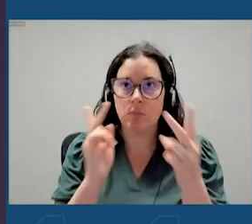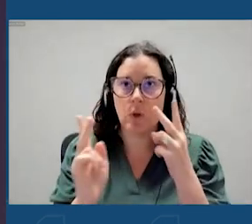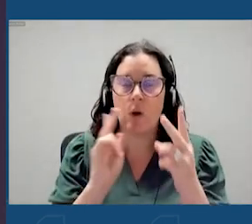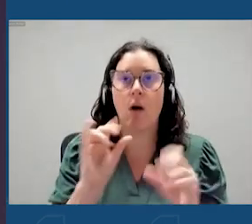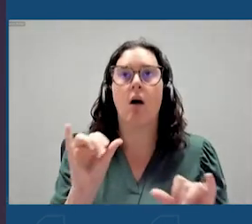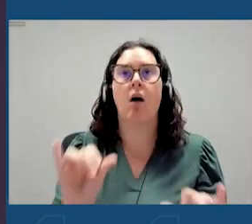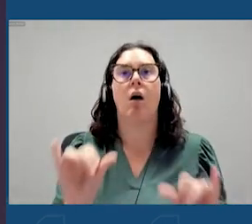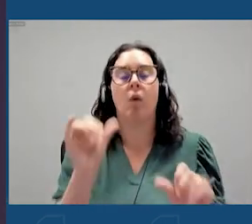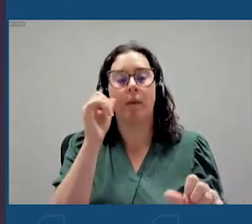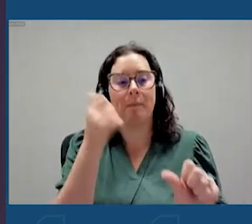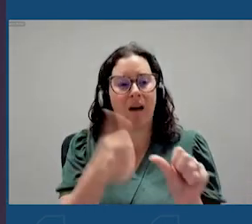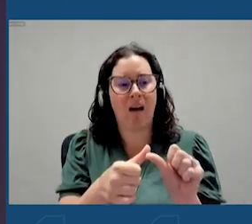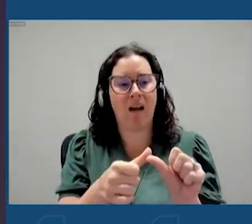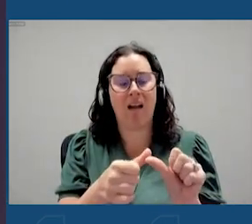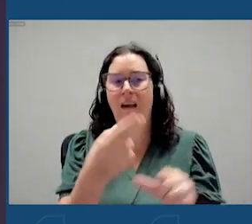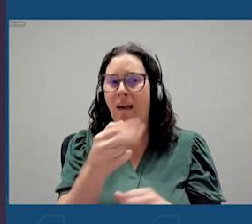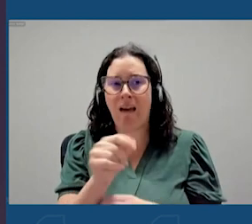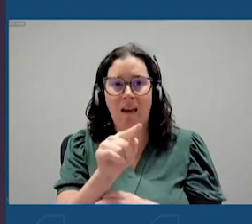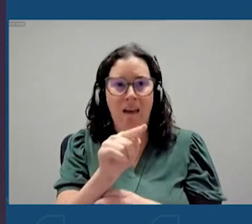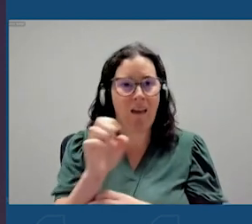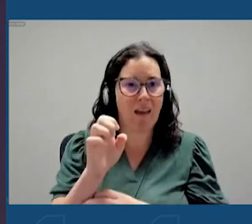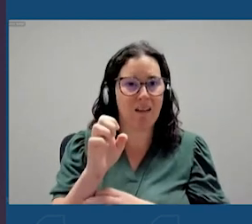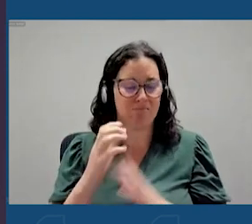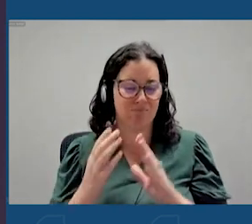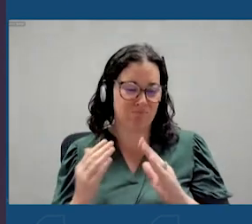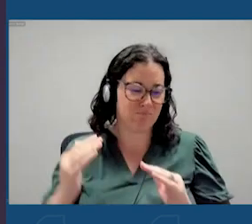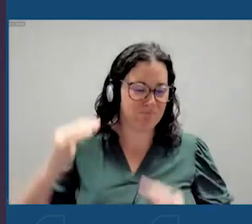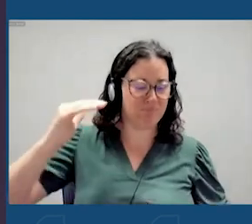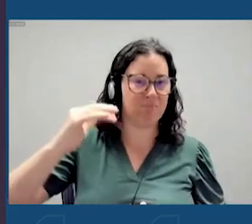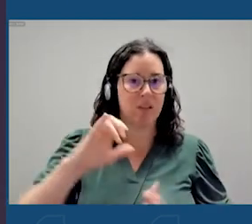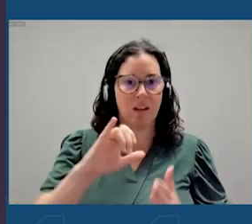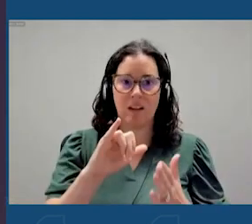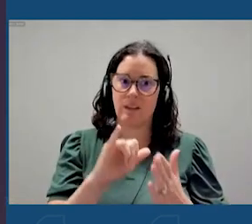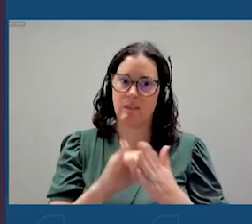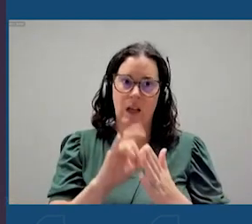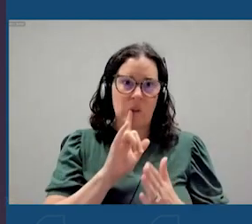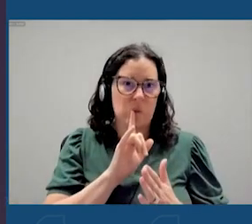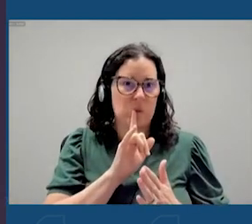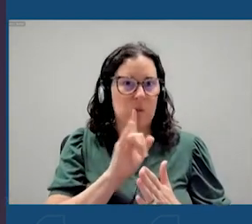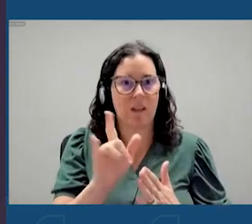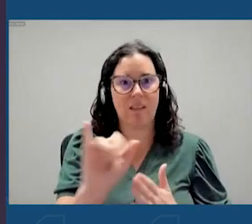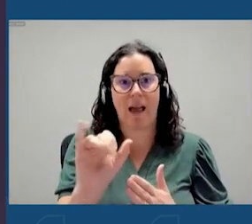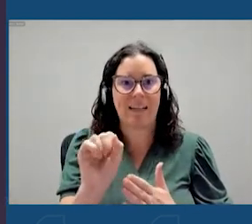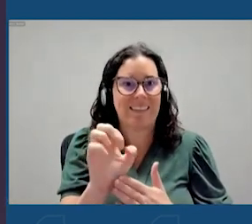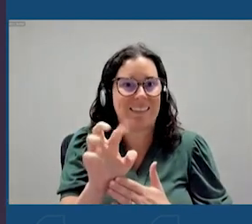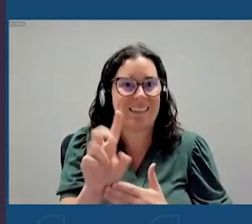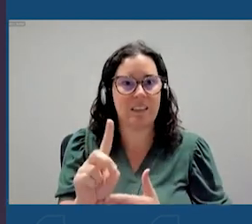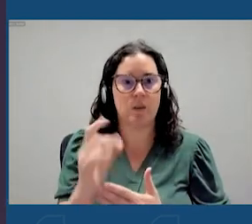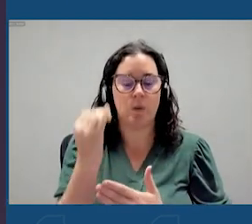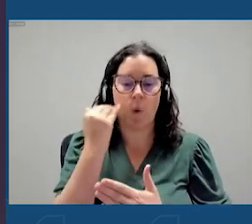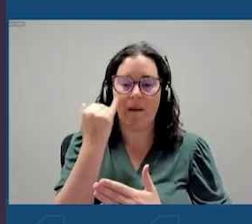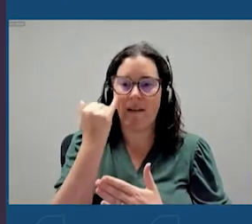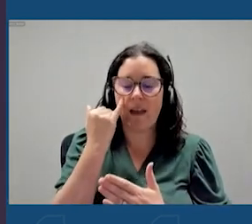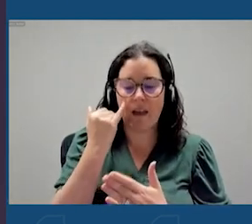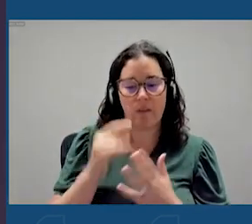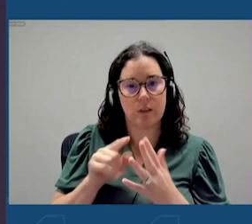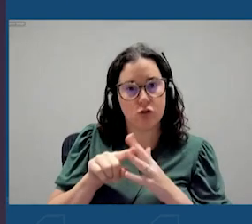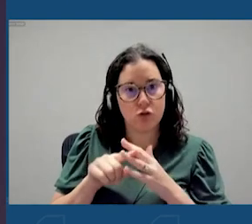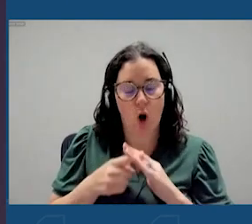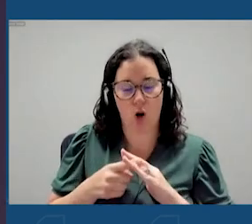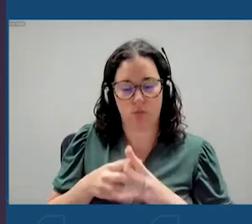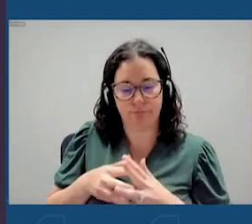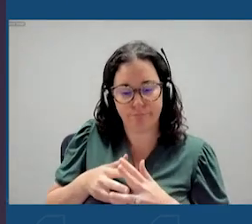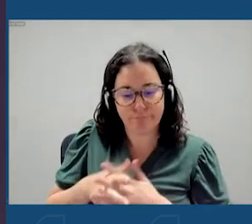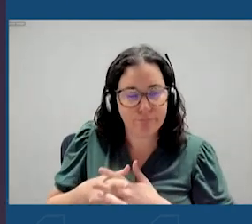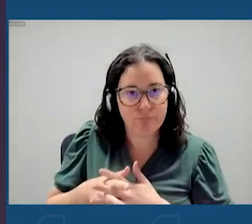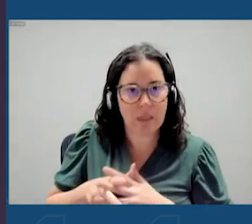hate is like a seed. If it's planted, it can grow and grow and grow. And we're not talking